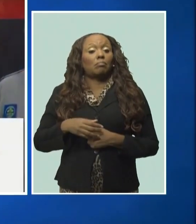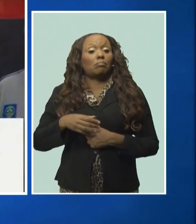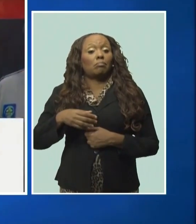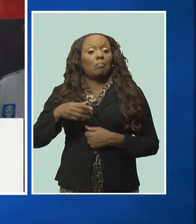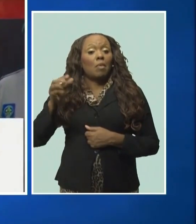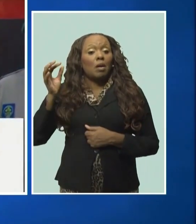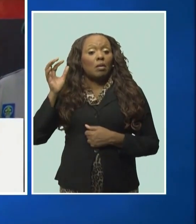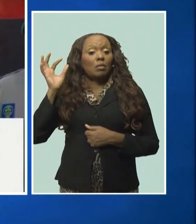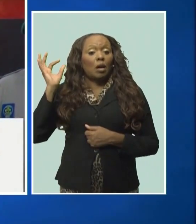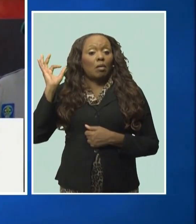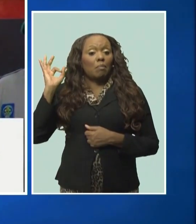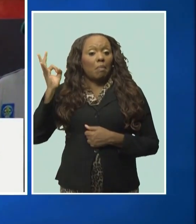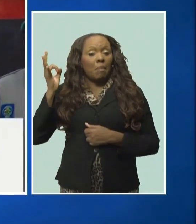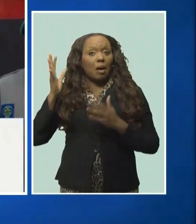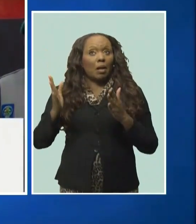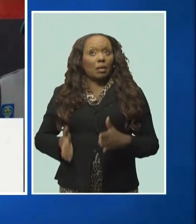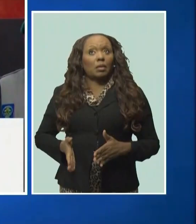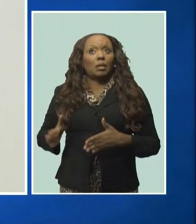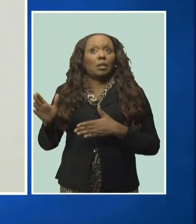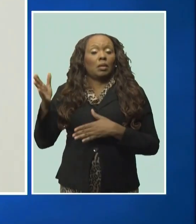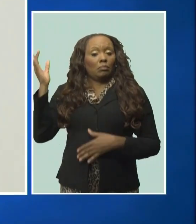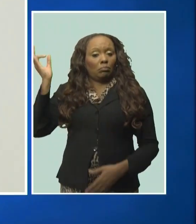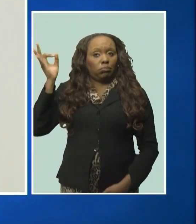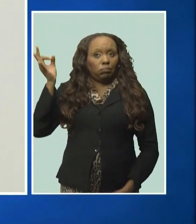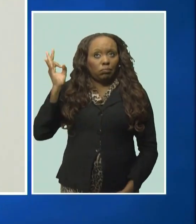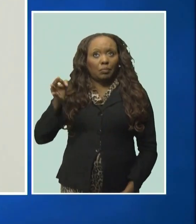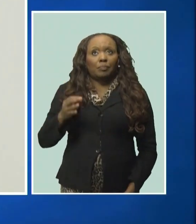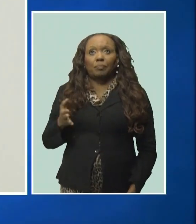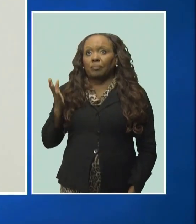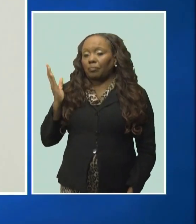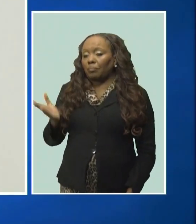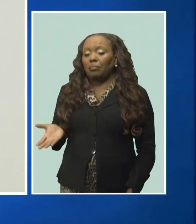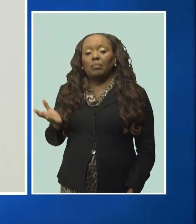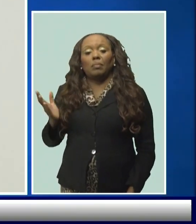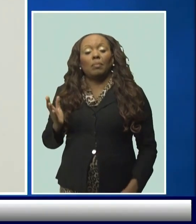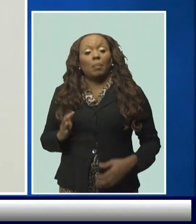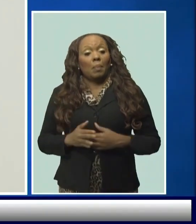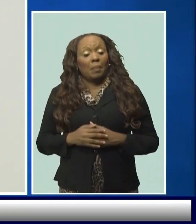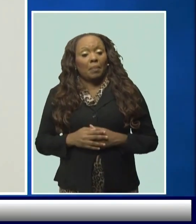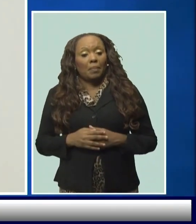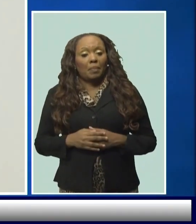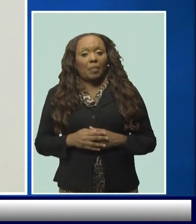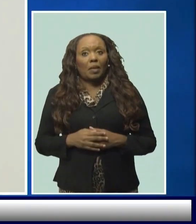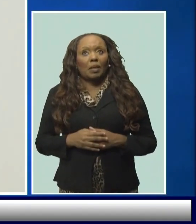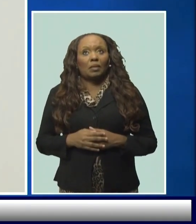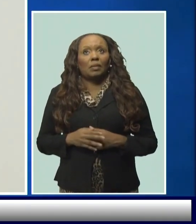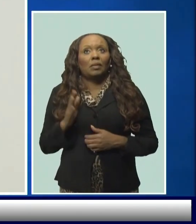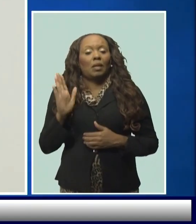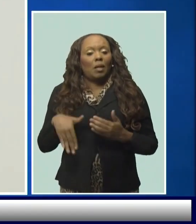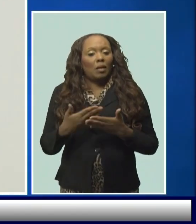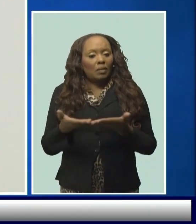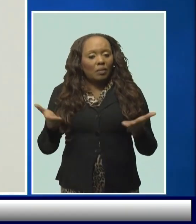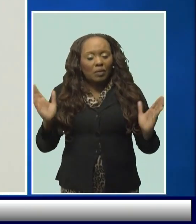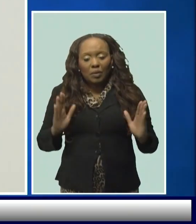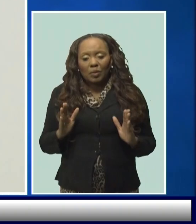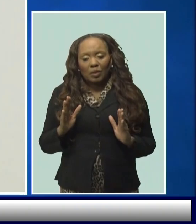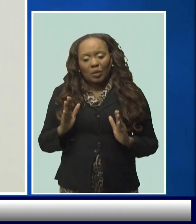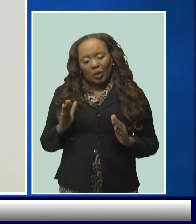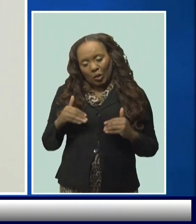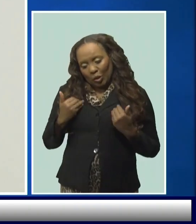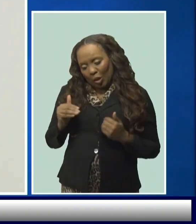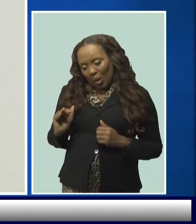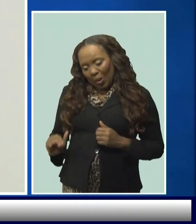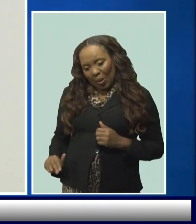words of wisdom with the association. And to all of our beavers and cubs and ventures